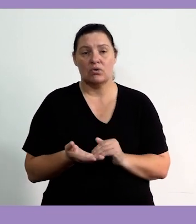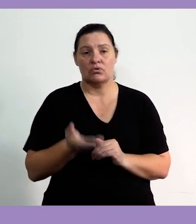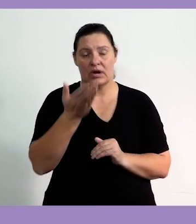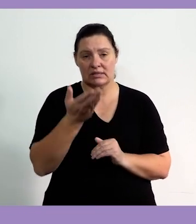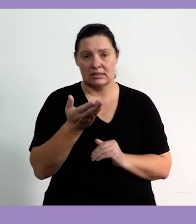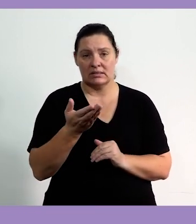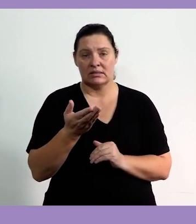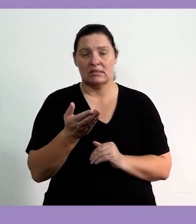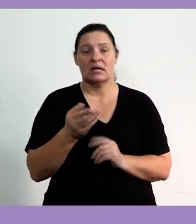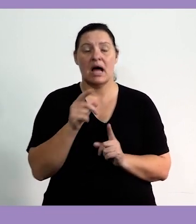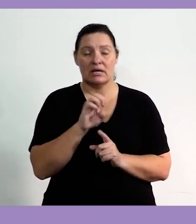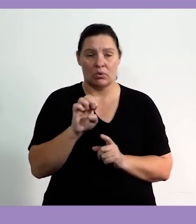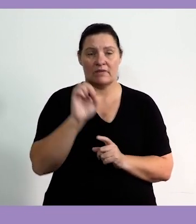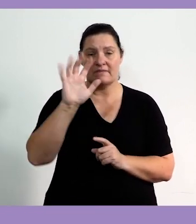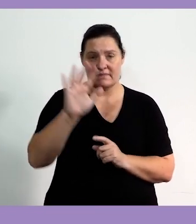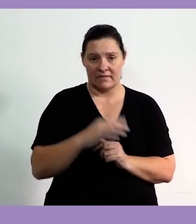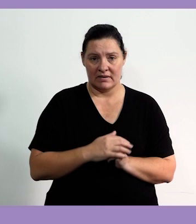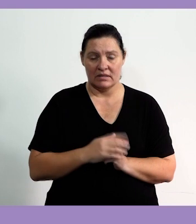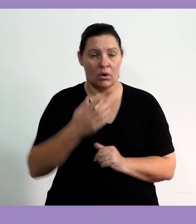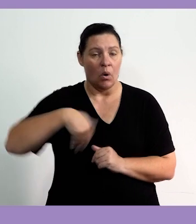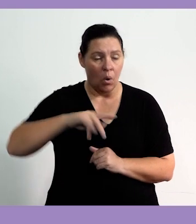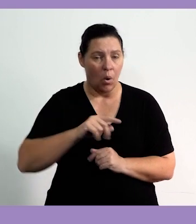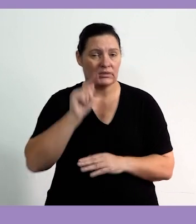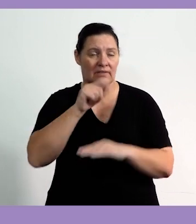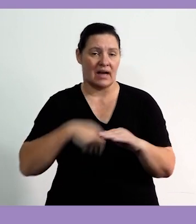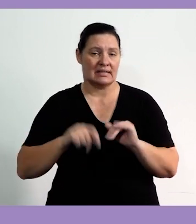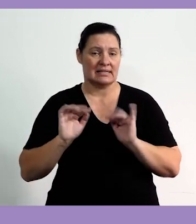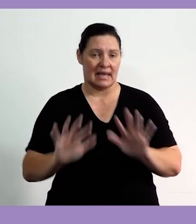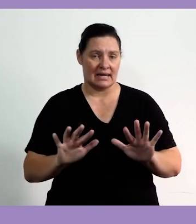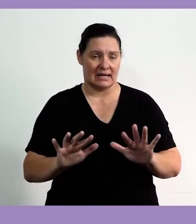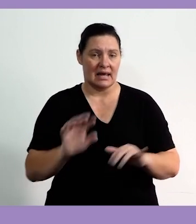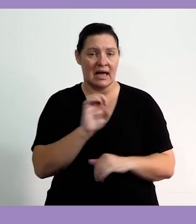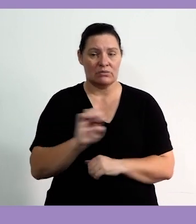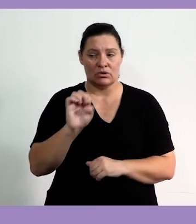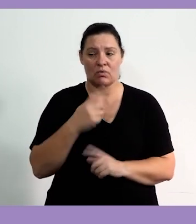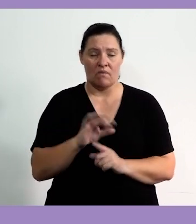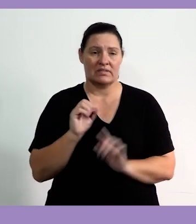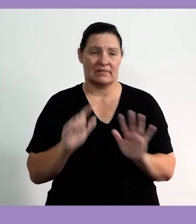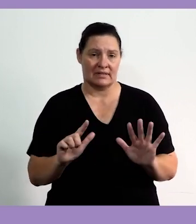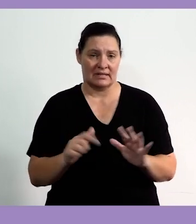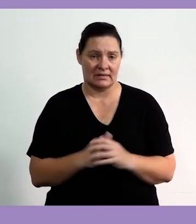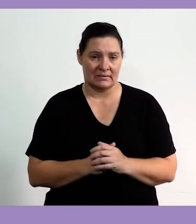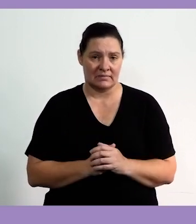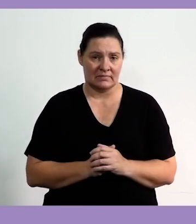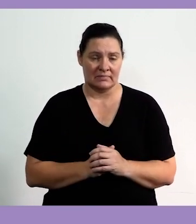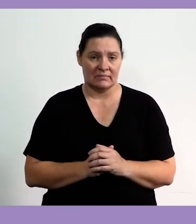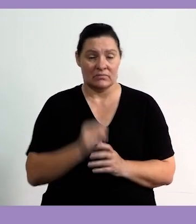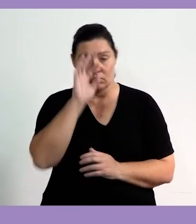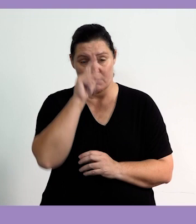product is raised to the exponent 5. This is all divided by 10 to the exponent of